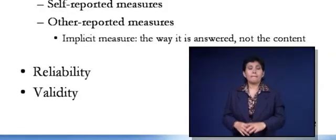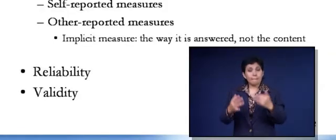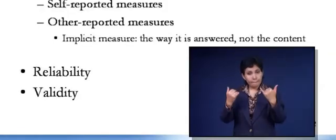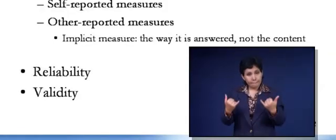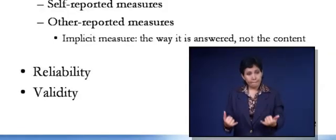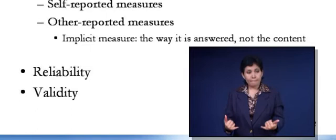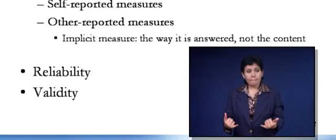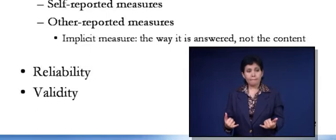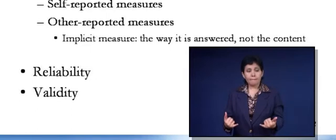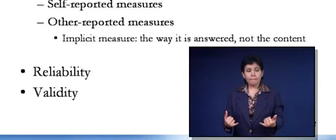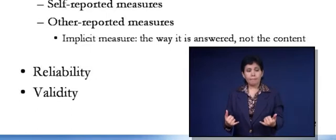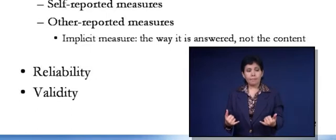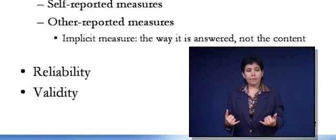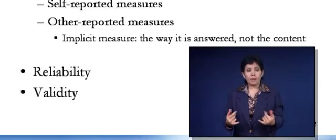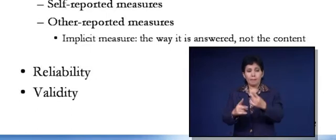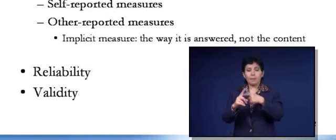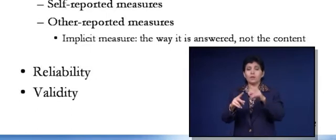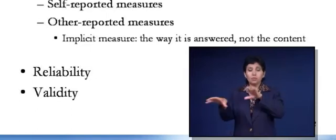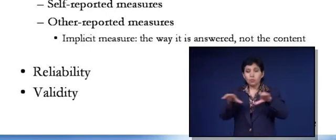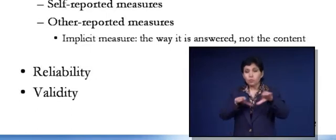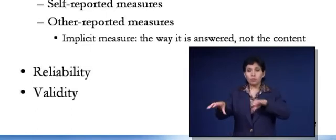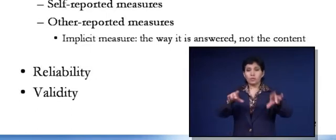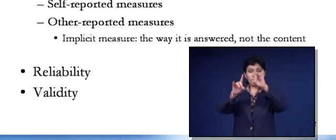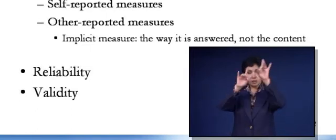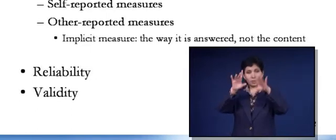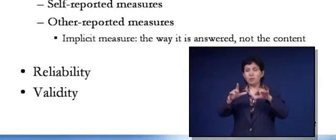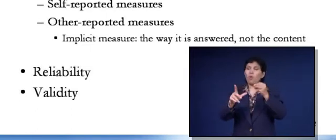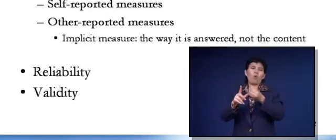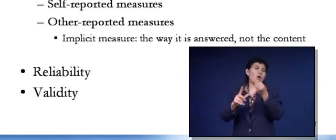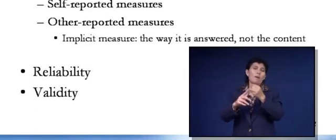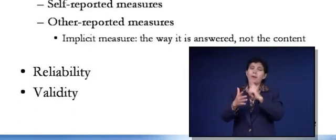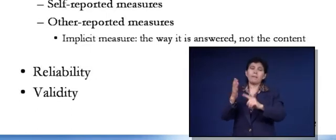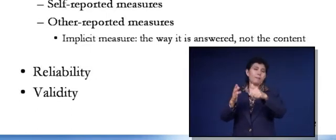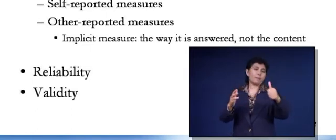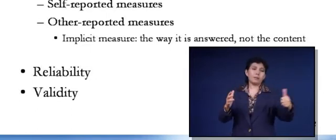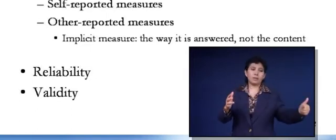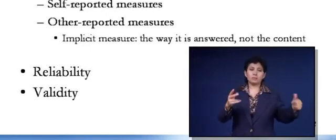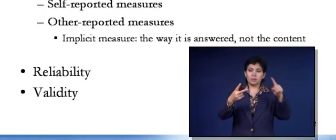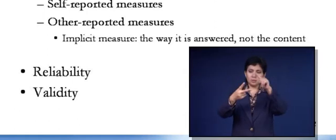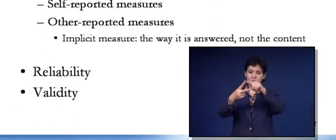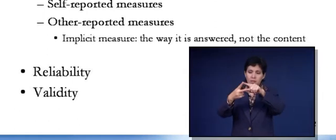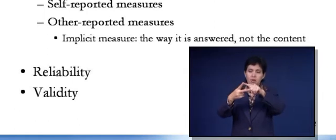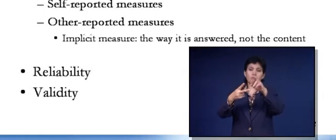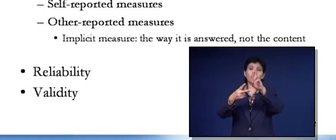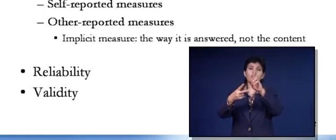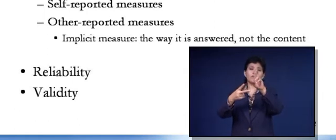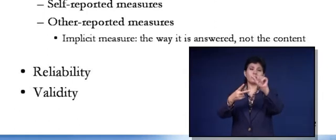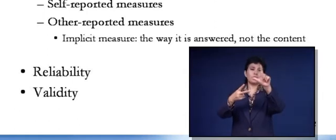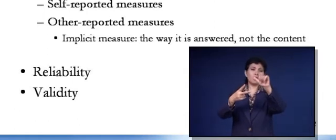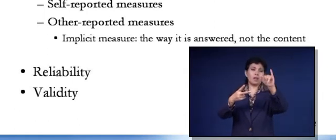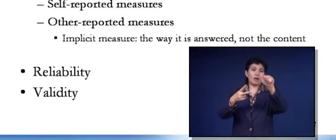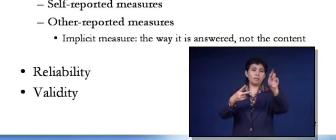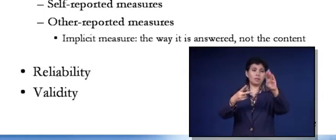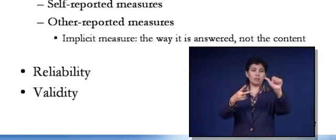Now, when you do an experiment or anything, you need to look these two, reliability and